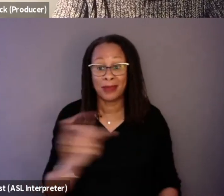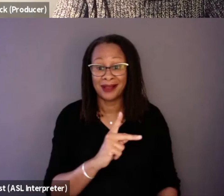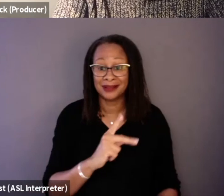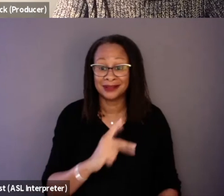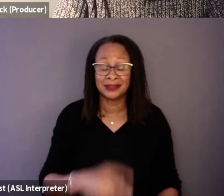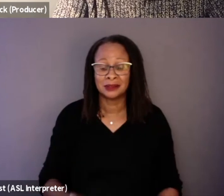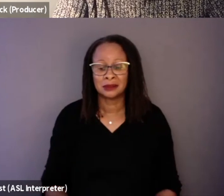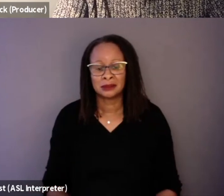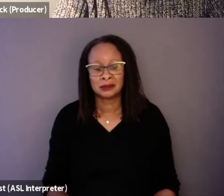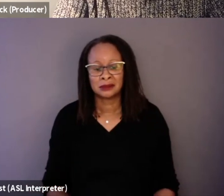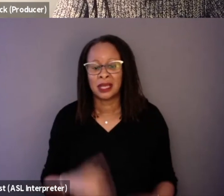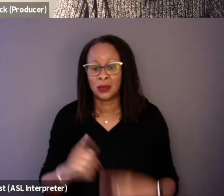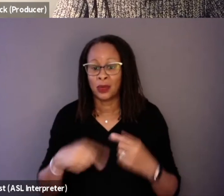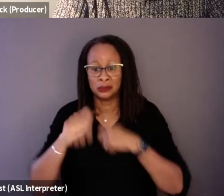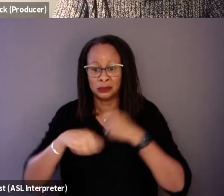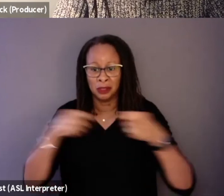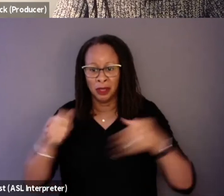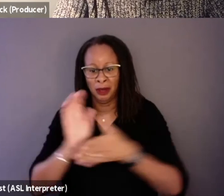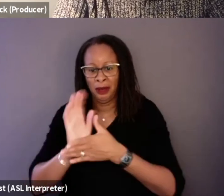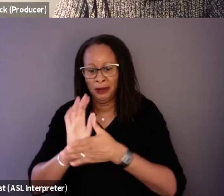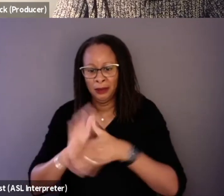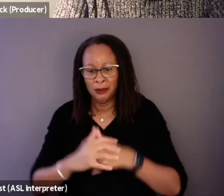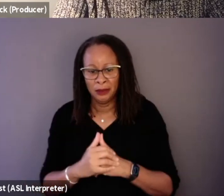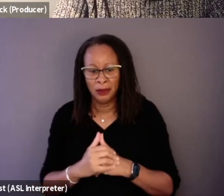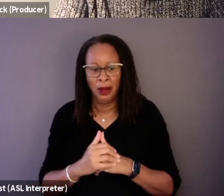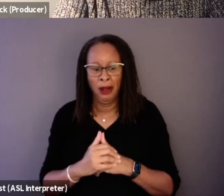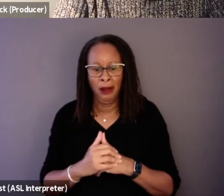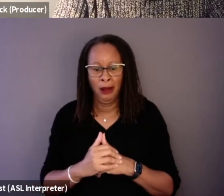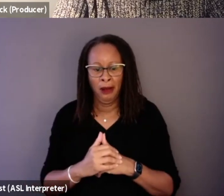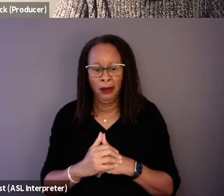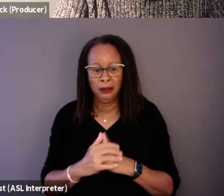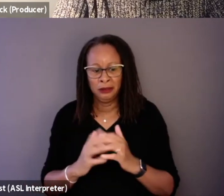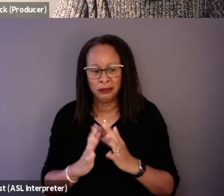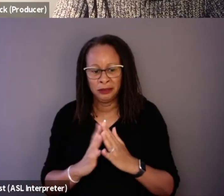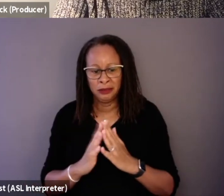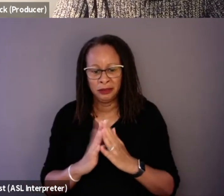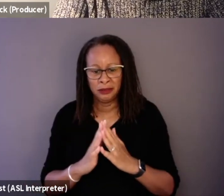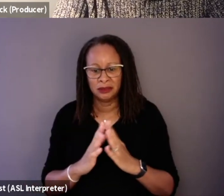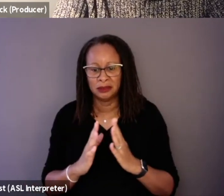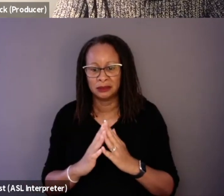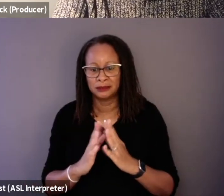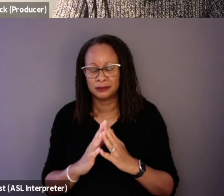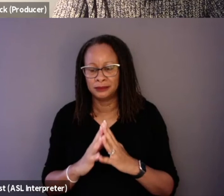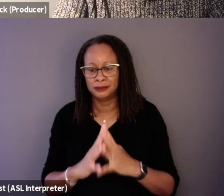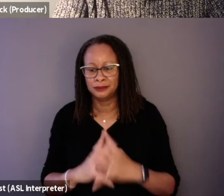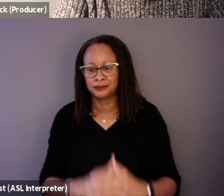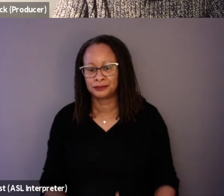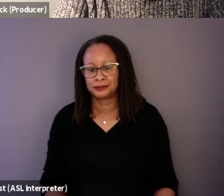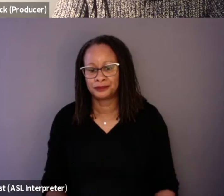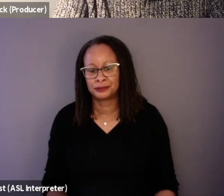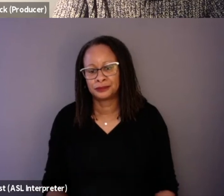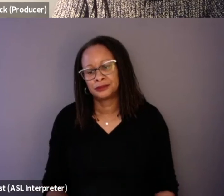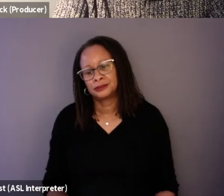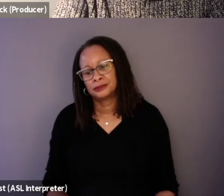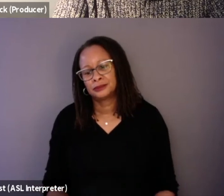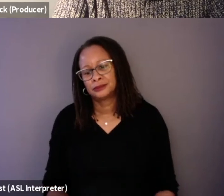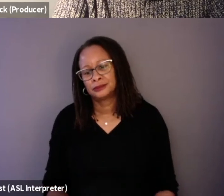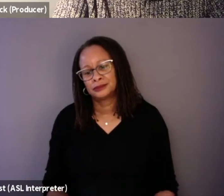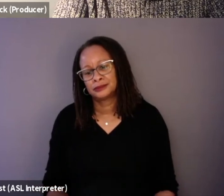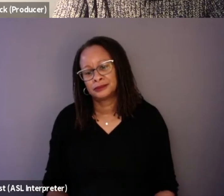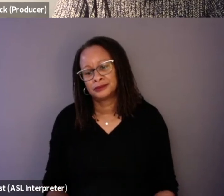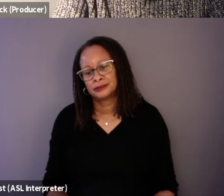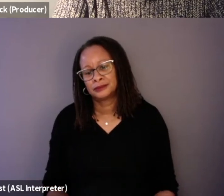did you wrap filming on the 4 years later section? I can answer. Yeah. So we